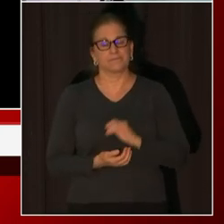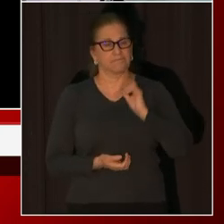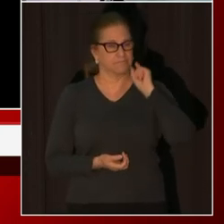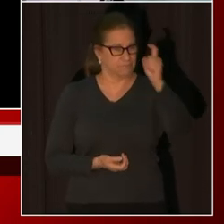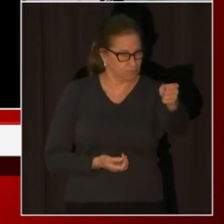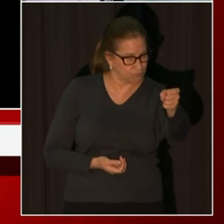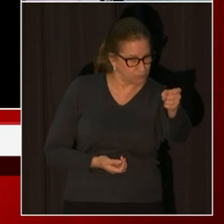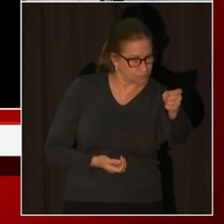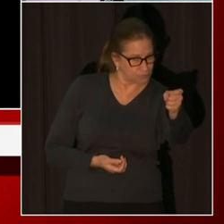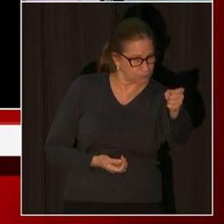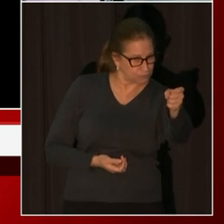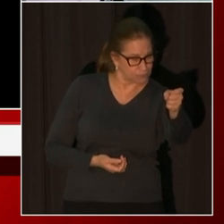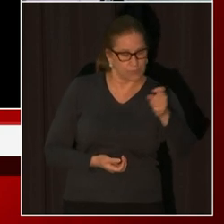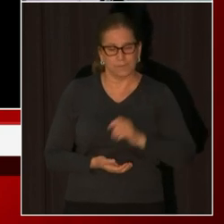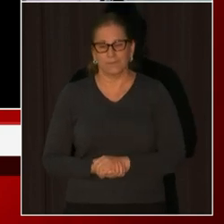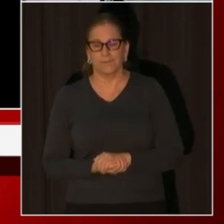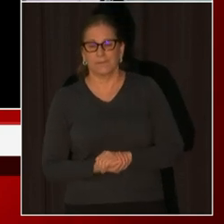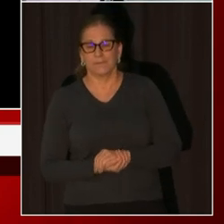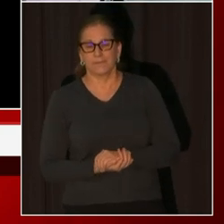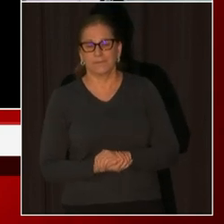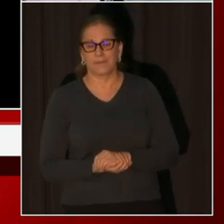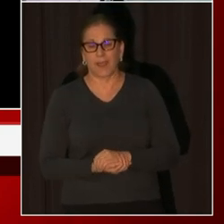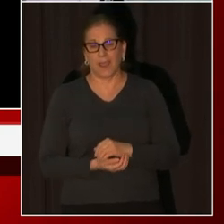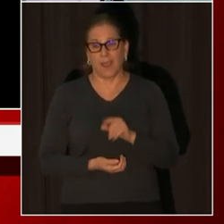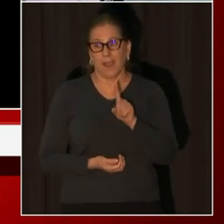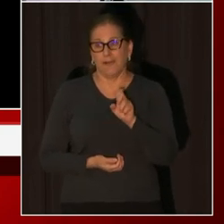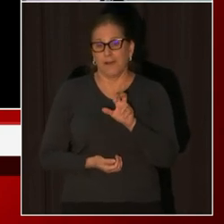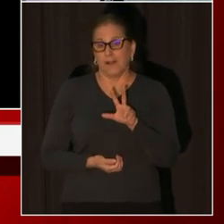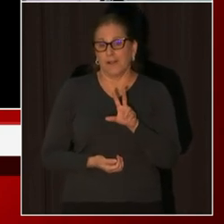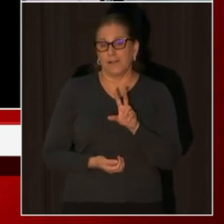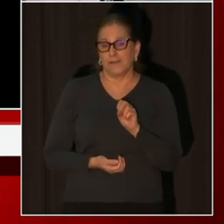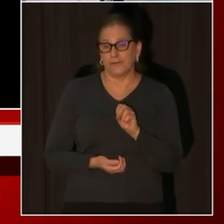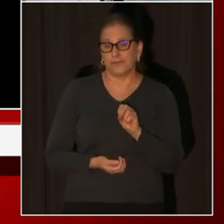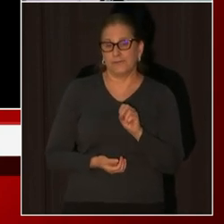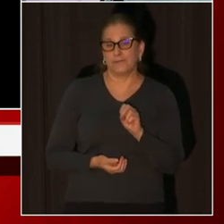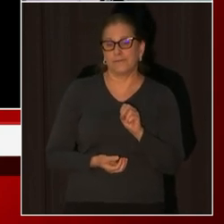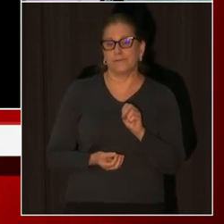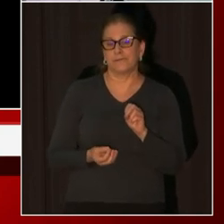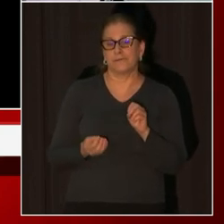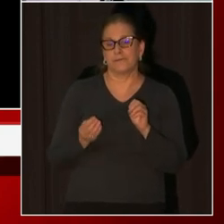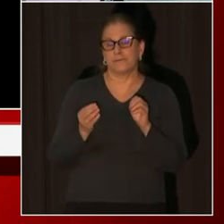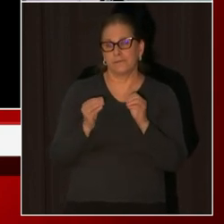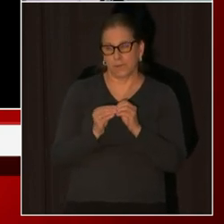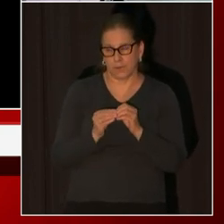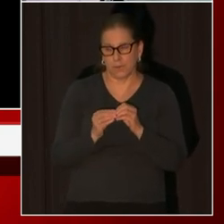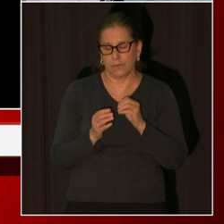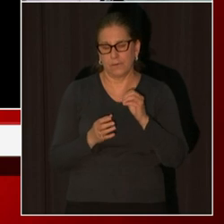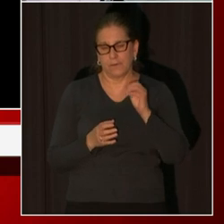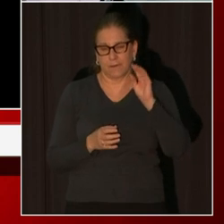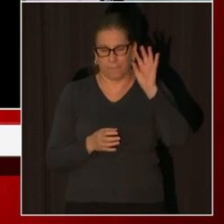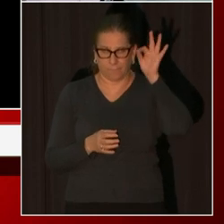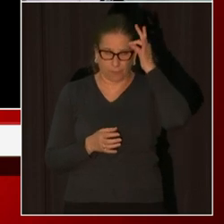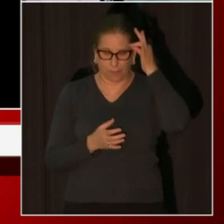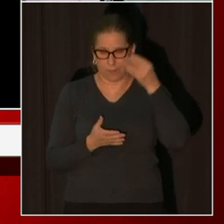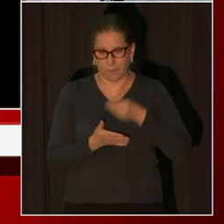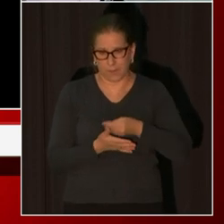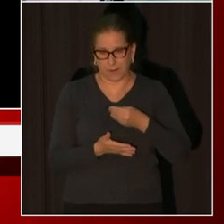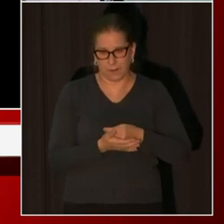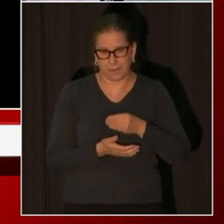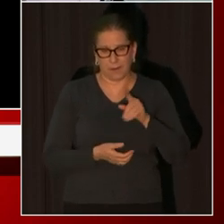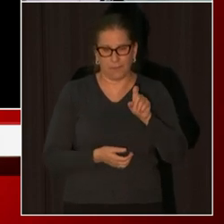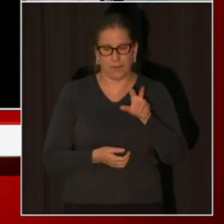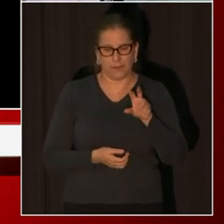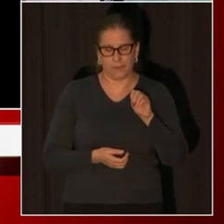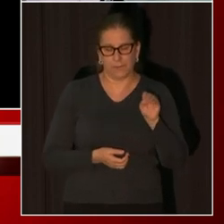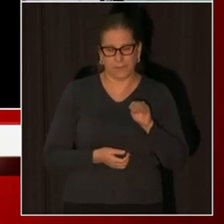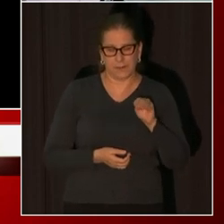hospitals, $130 more in federal hospital assistance will flow to hospitals, and $11 million in federal funds to our